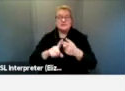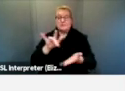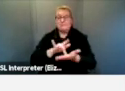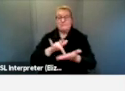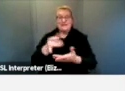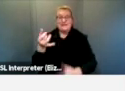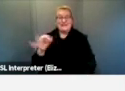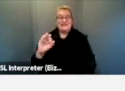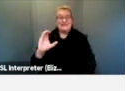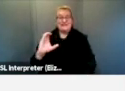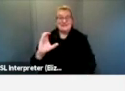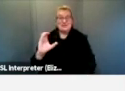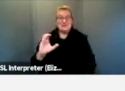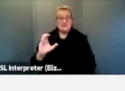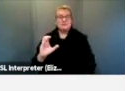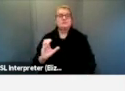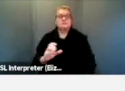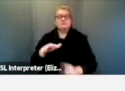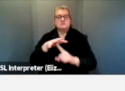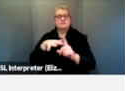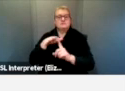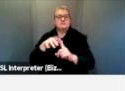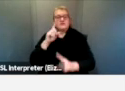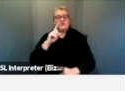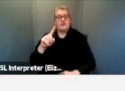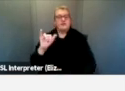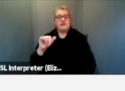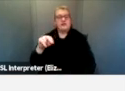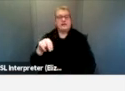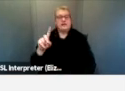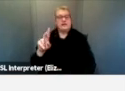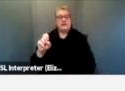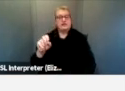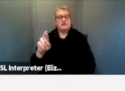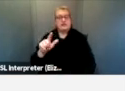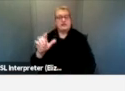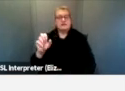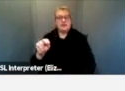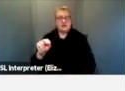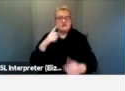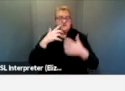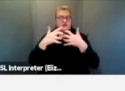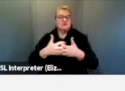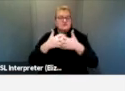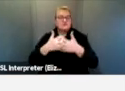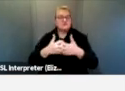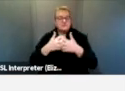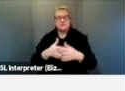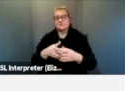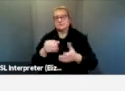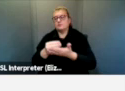century, generally in a context of industrialization, right? So the argument here goes that the rise of wage